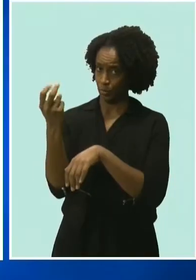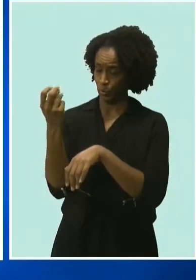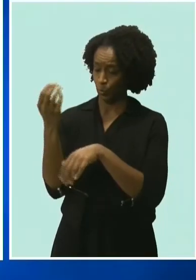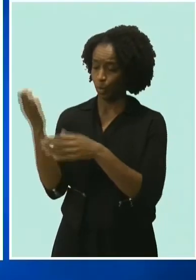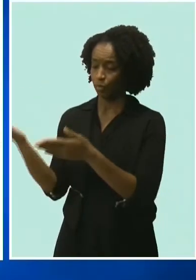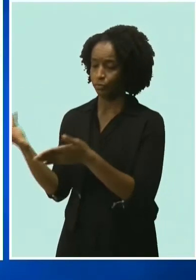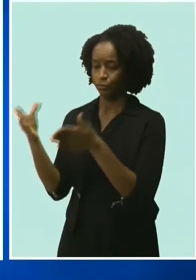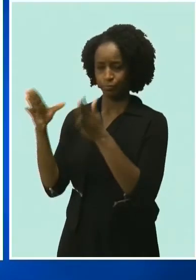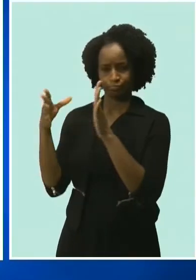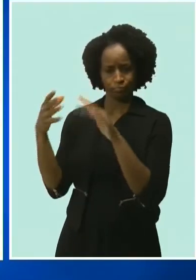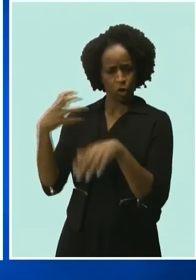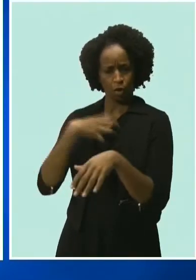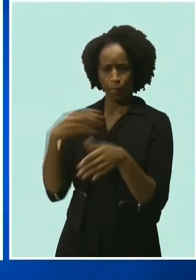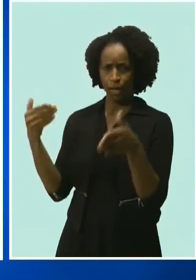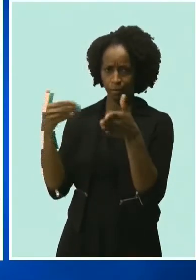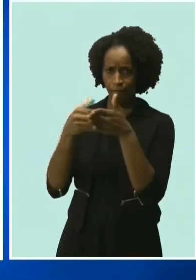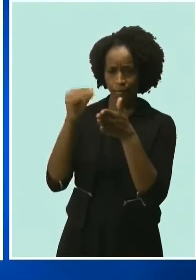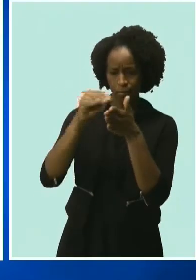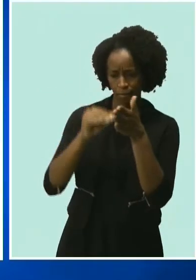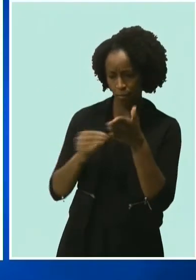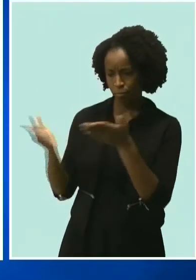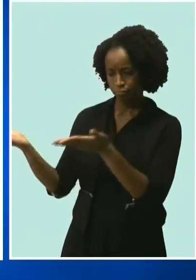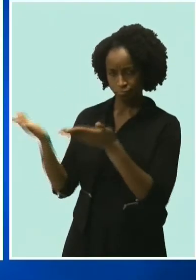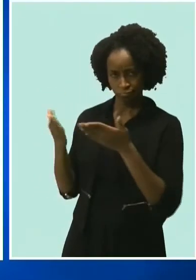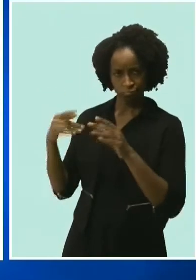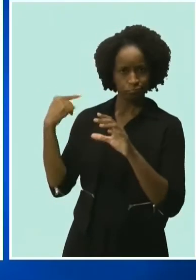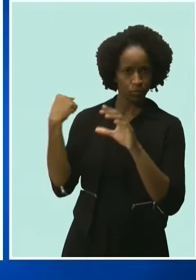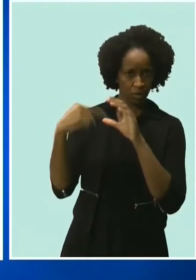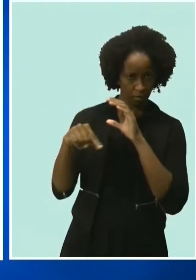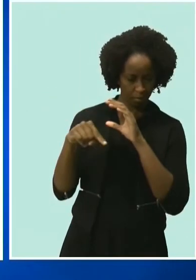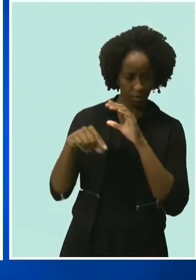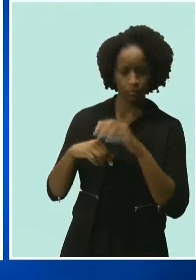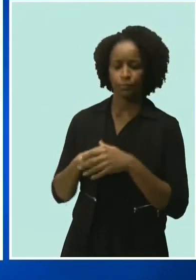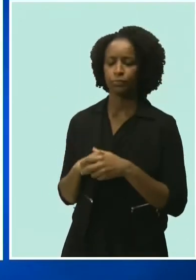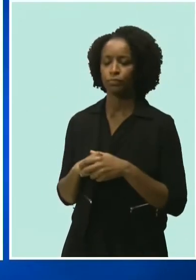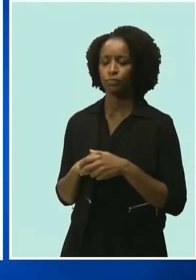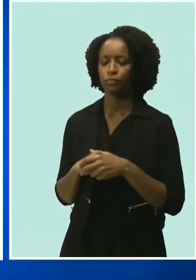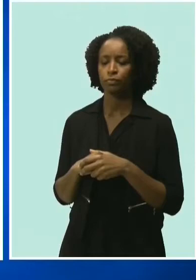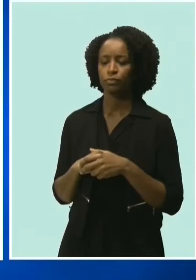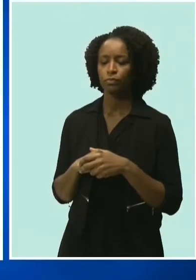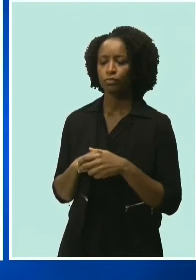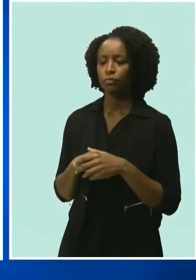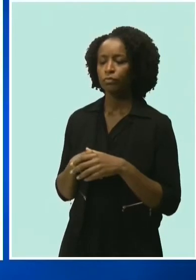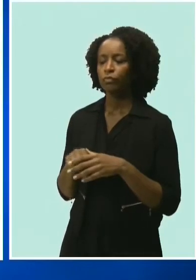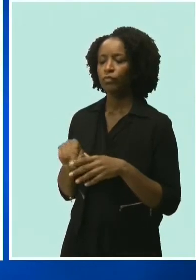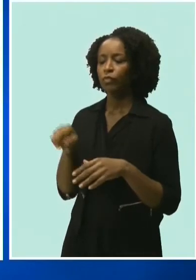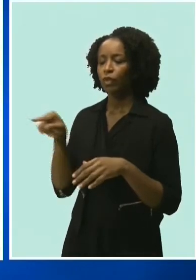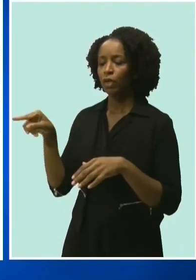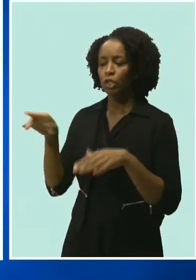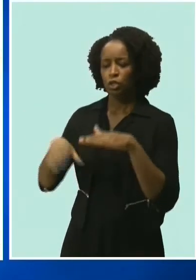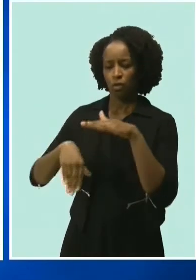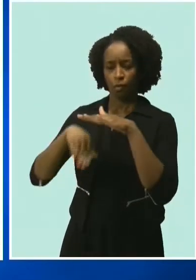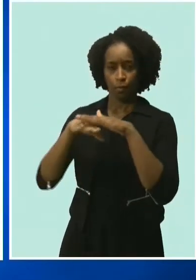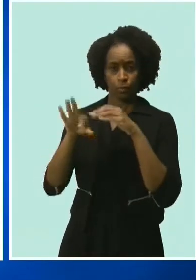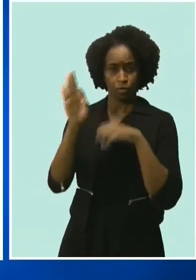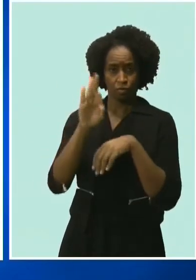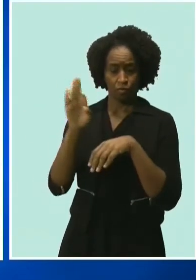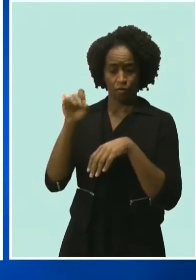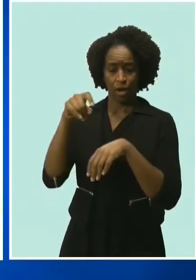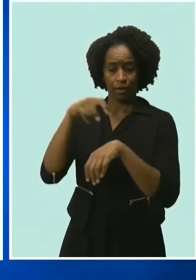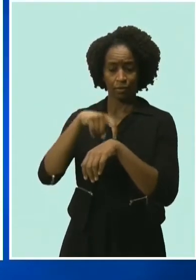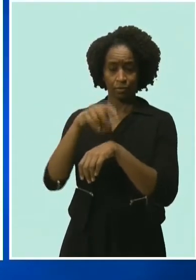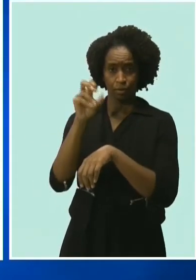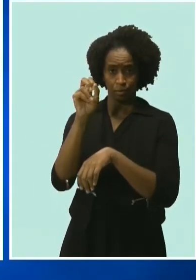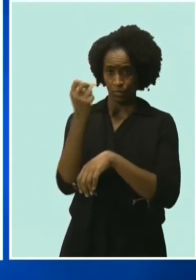to submit their responses via email to the court. The appellant also have until midday on Friday to file her